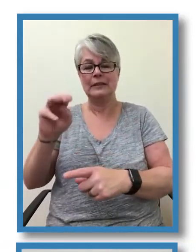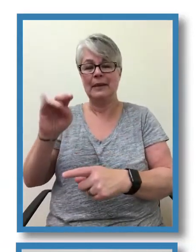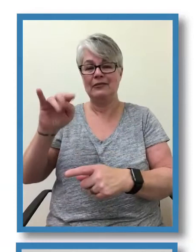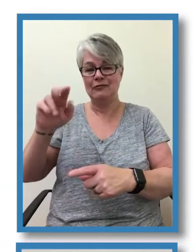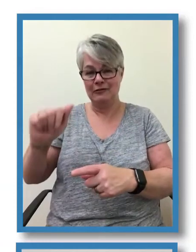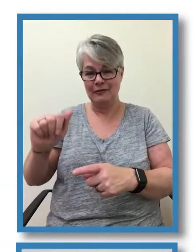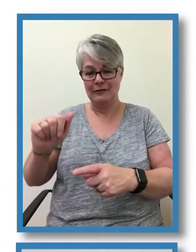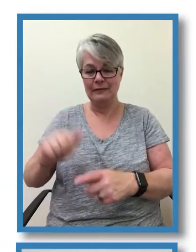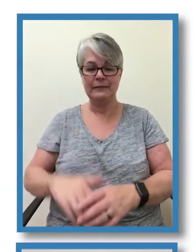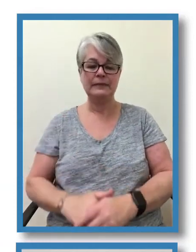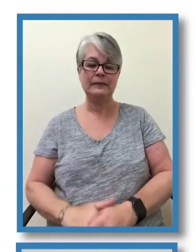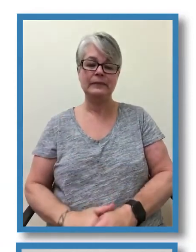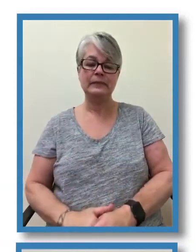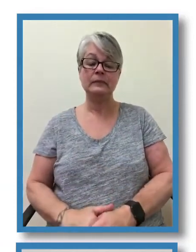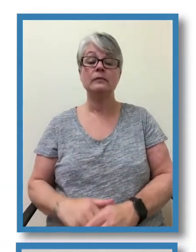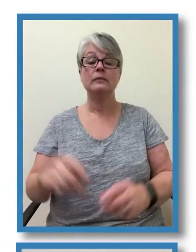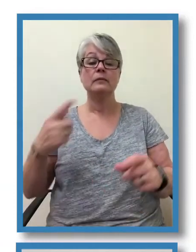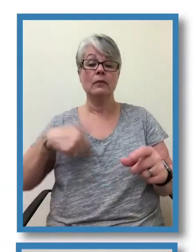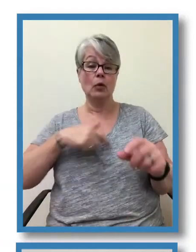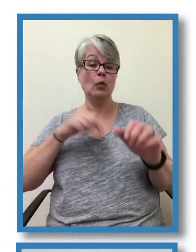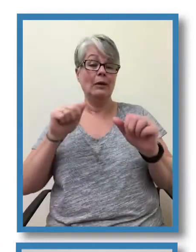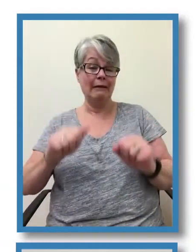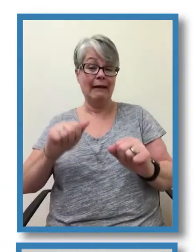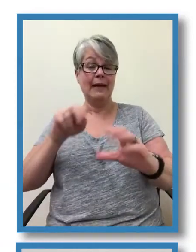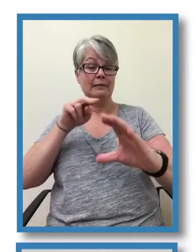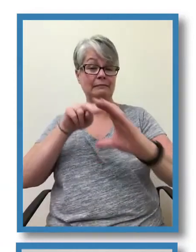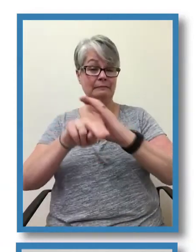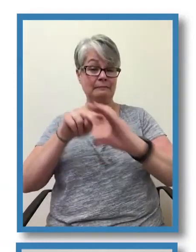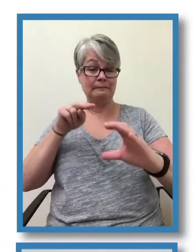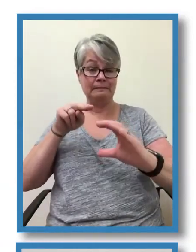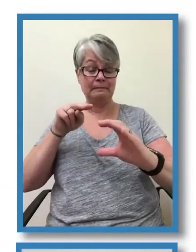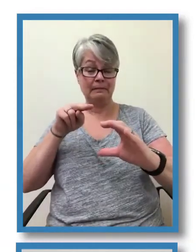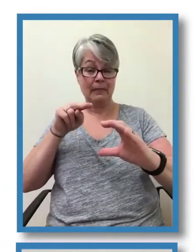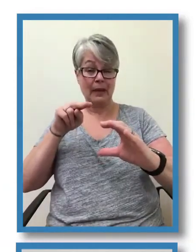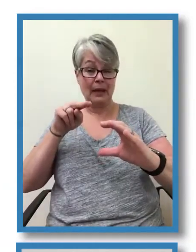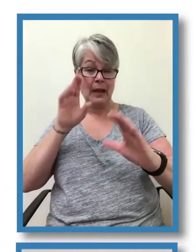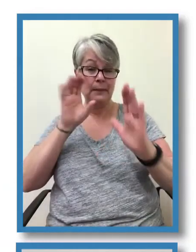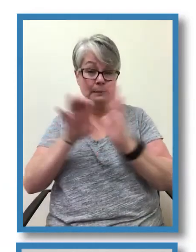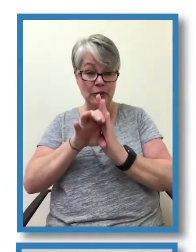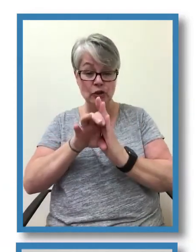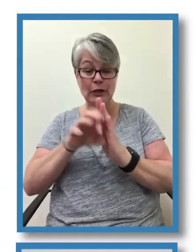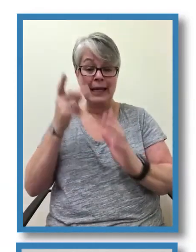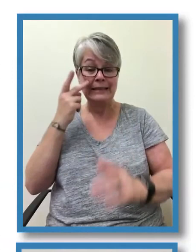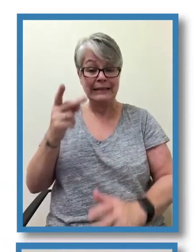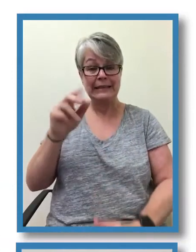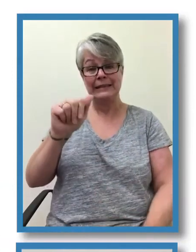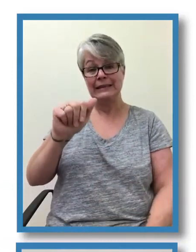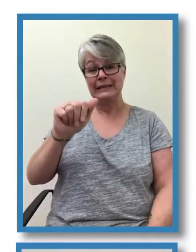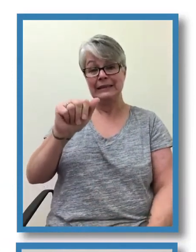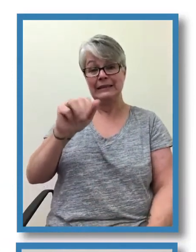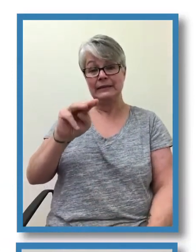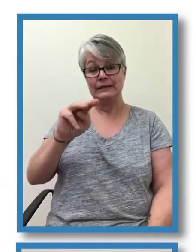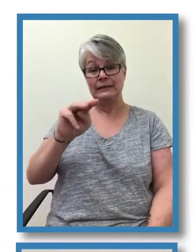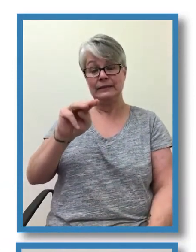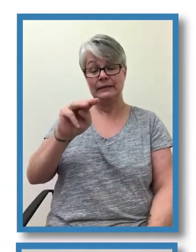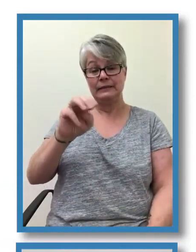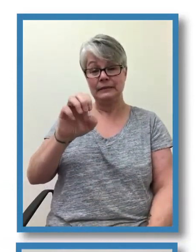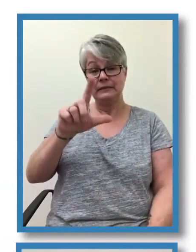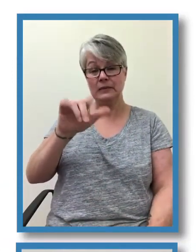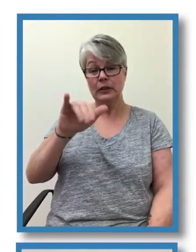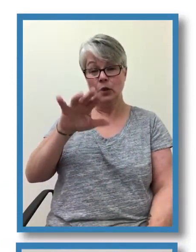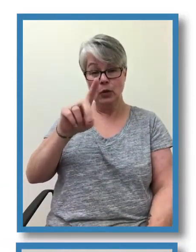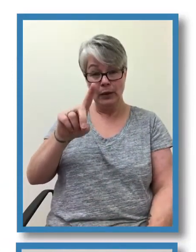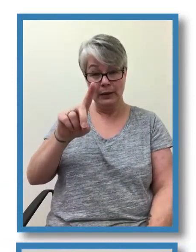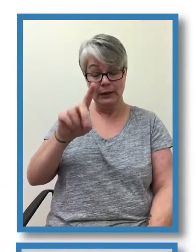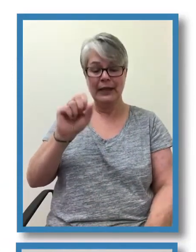PET scan. These are part of research studies, and just to show you the contrast between a normal PET scan and a person who has a lot of amyloid